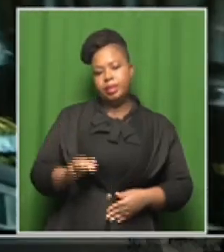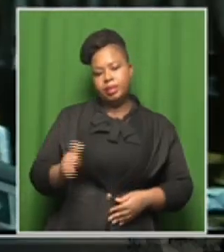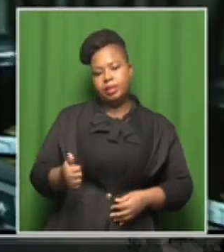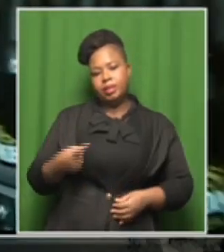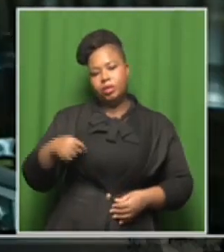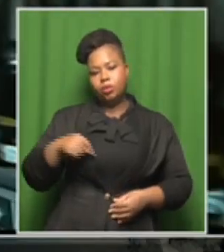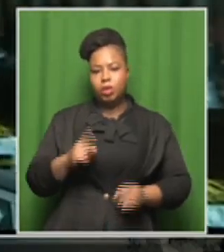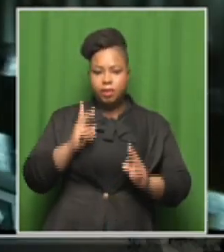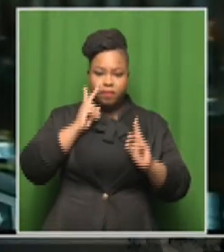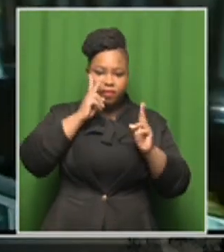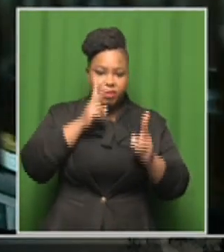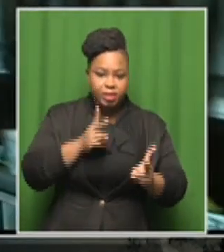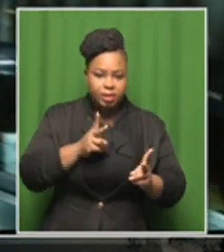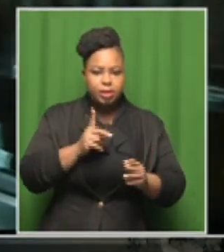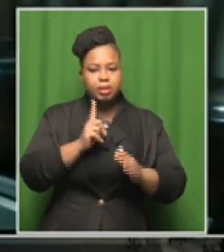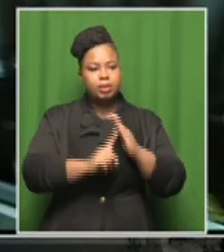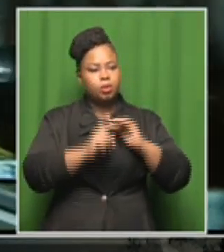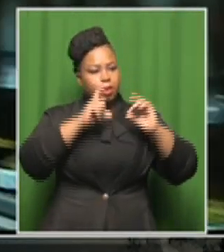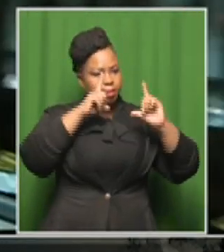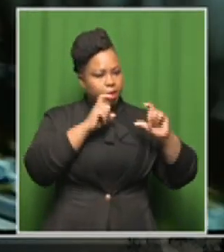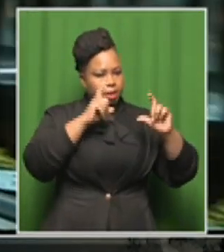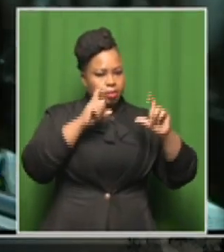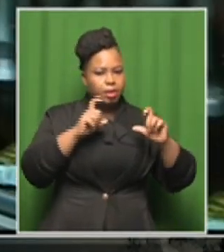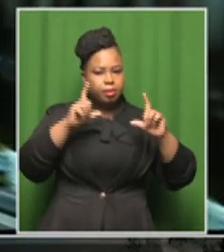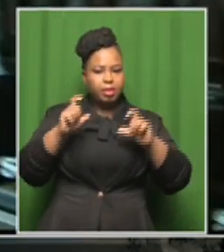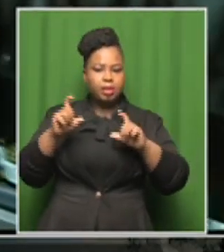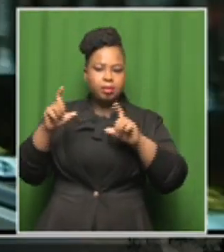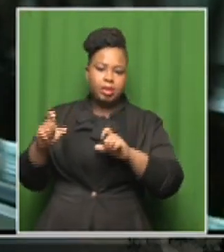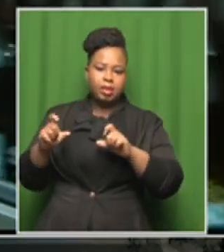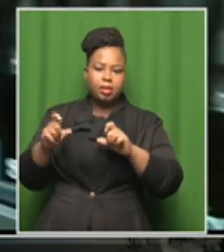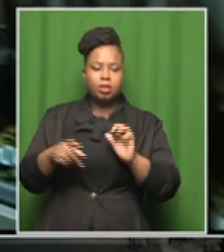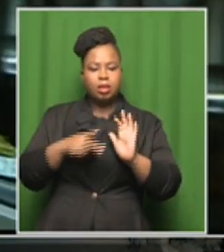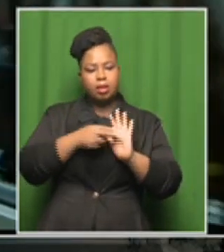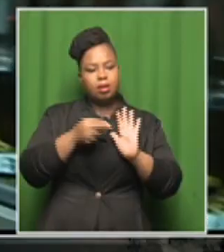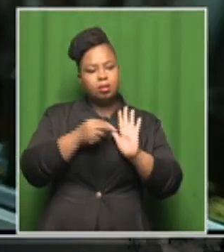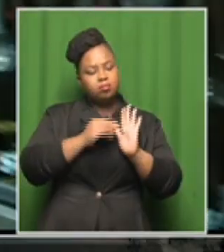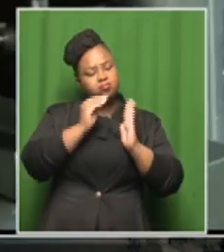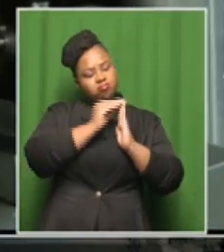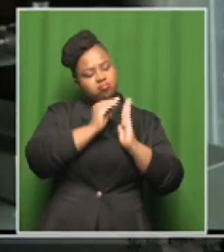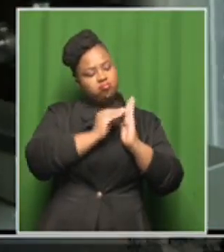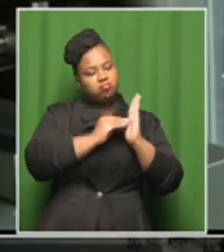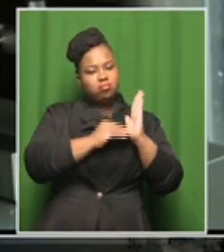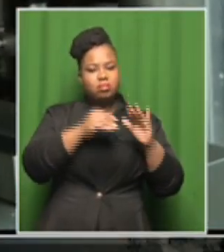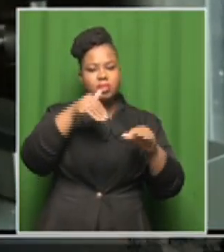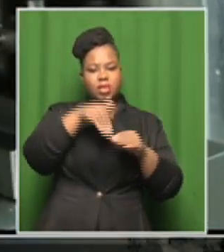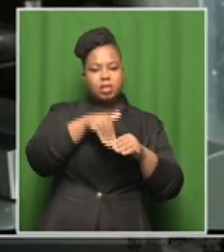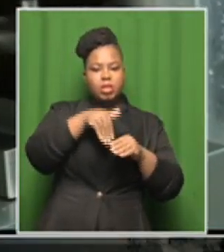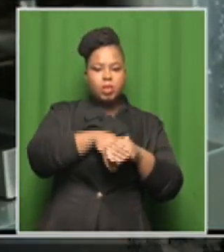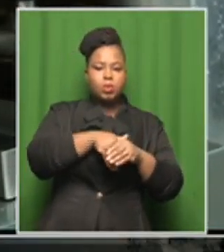in-store visits where we had to take pictures and extract the list of ingredients as well as the